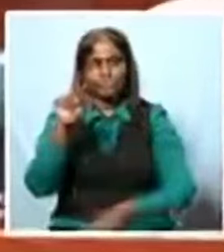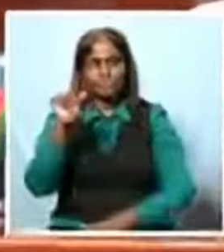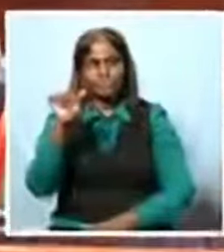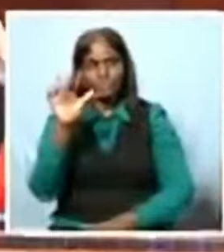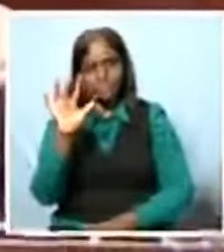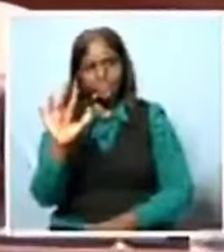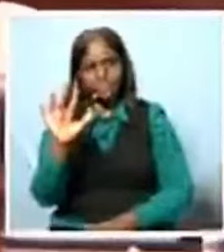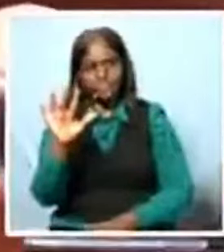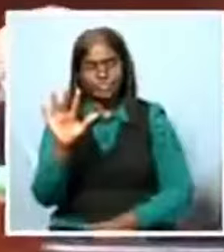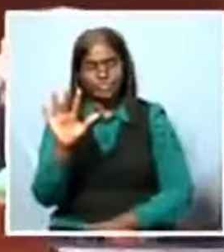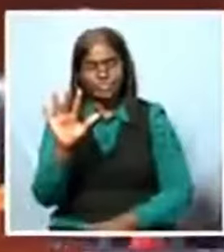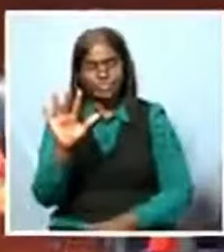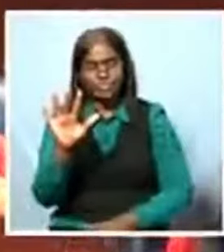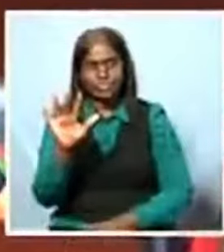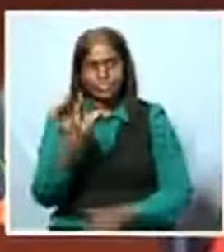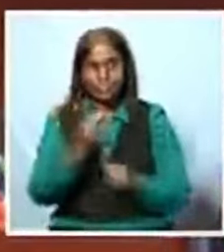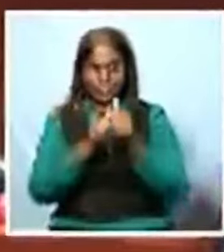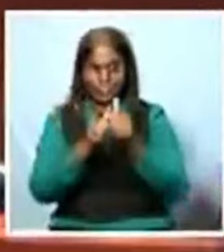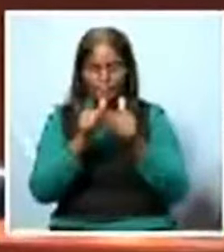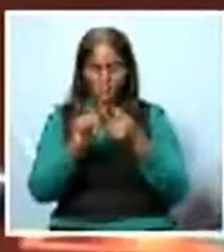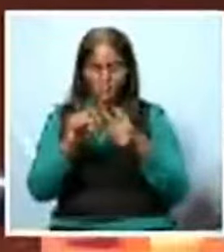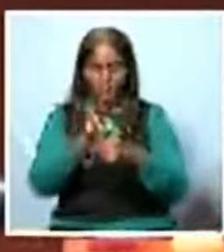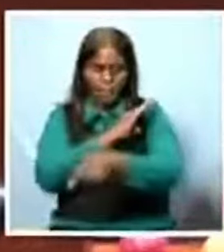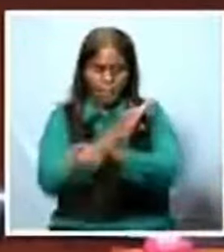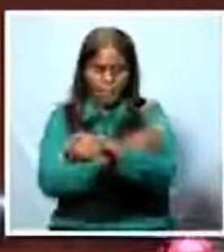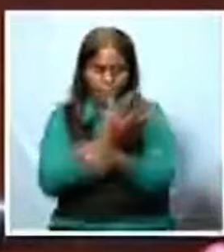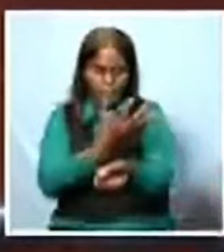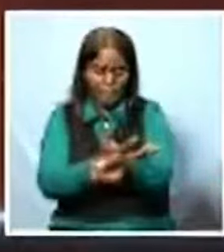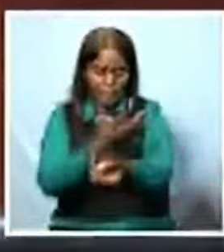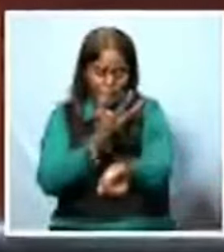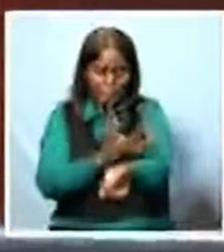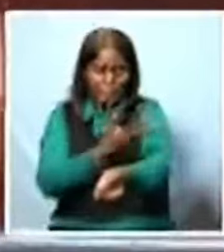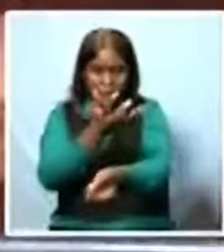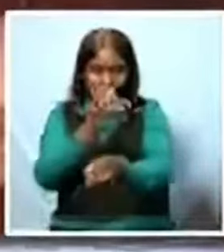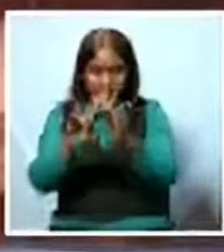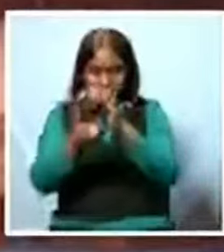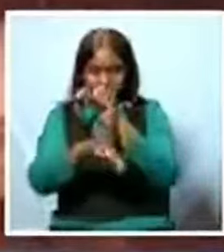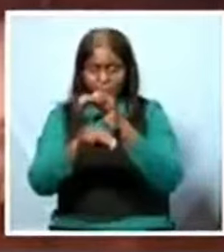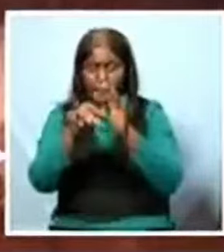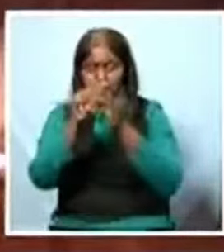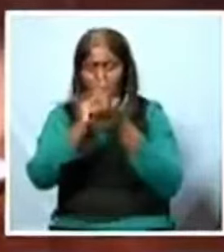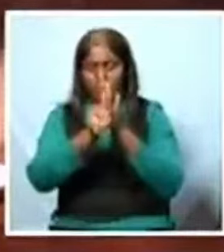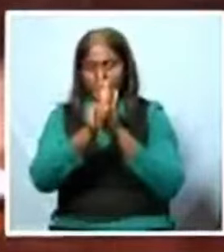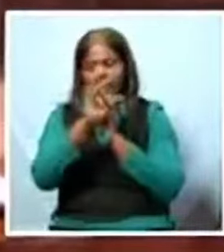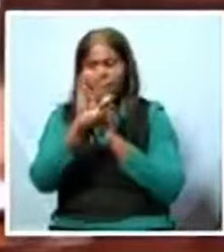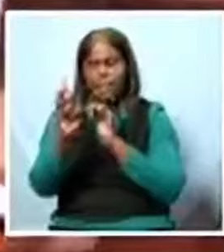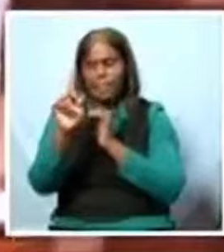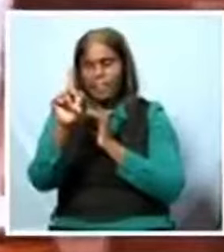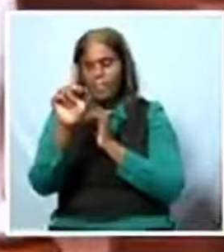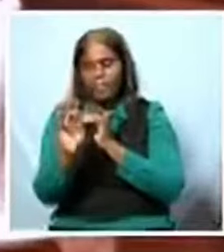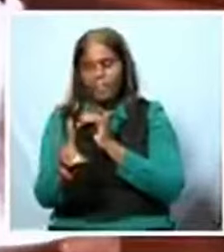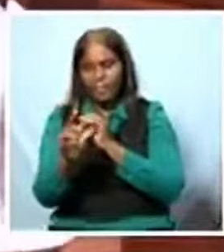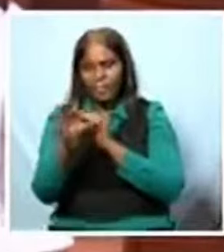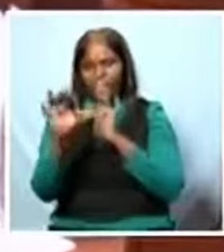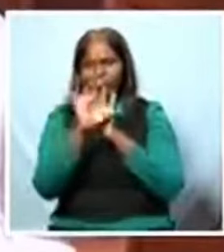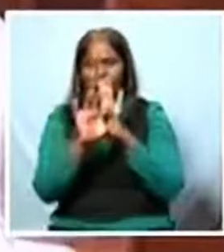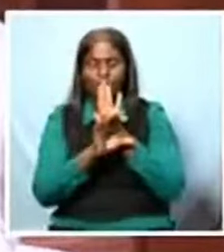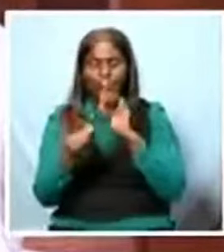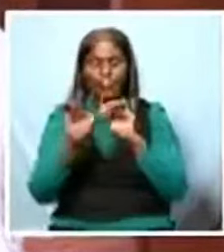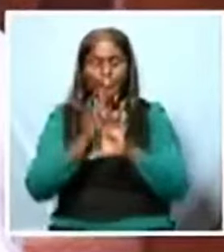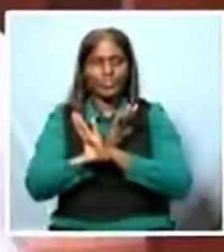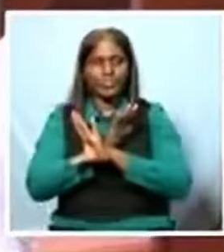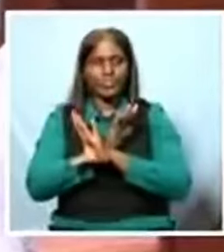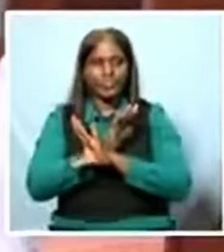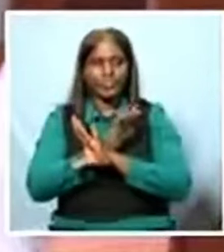2025. Pursuant to the powers vested in me under Article 66(1)(b) of the Constitution of